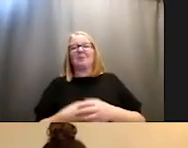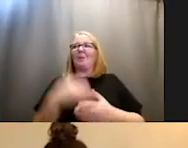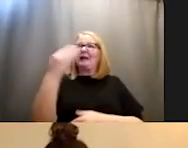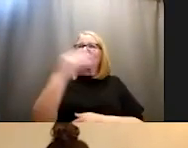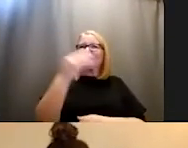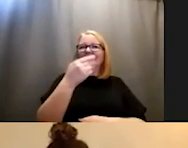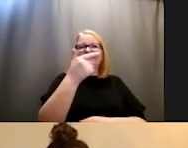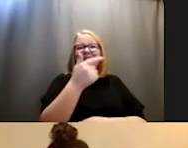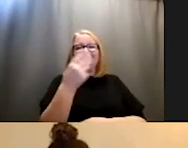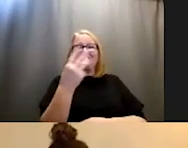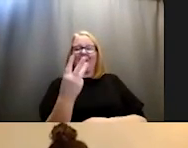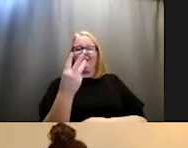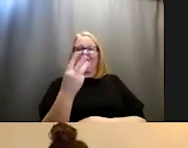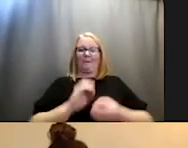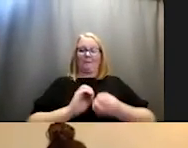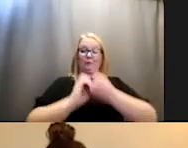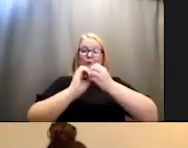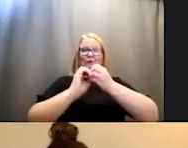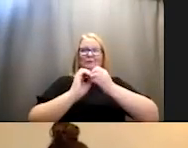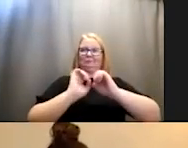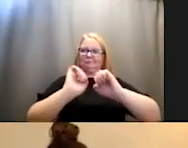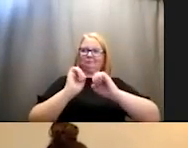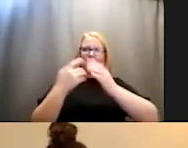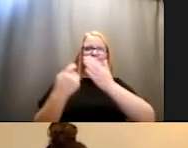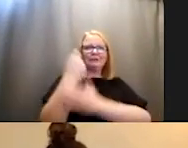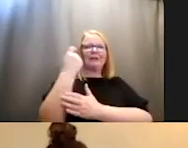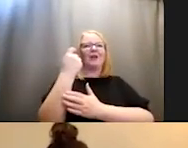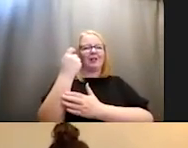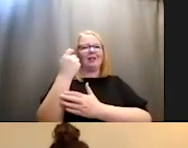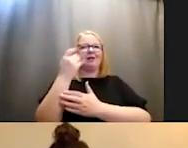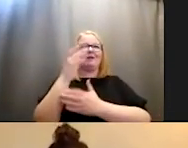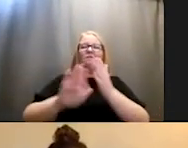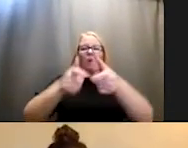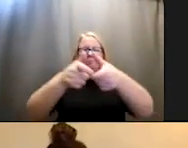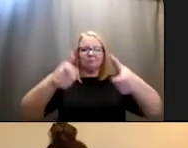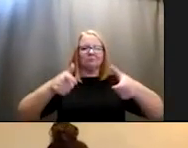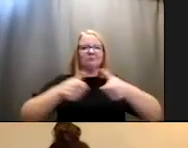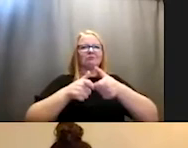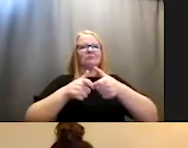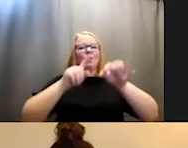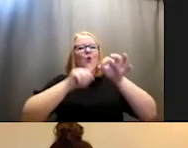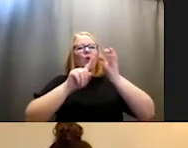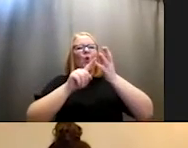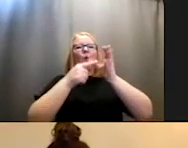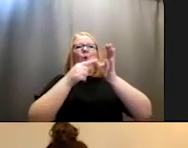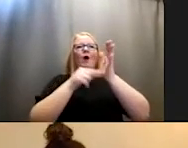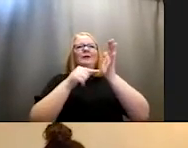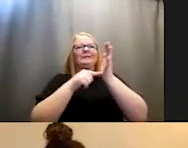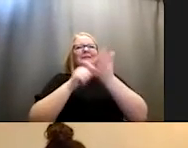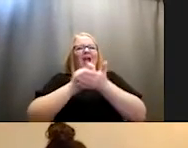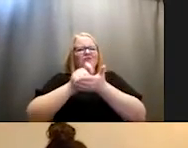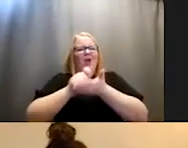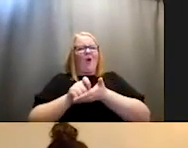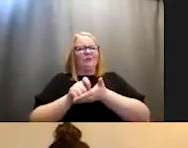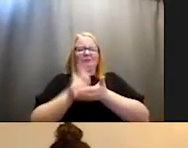she produced one of her most successful and famous products from the cosmetics range, Quant crayons, which were available in